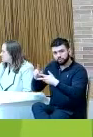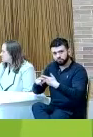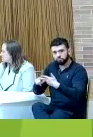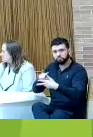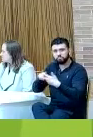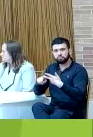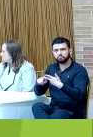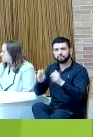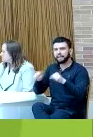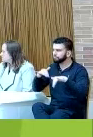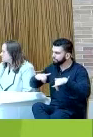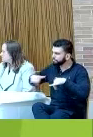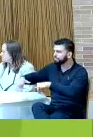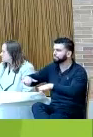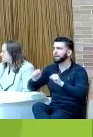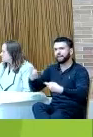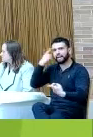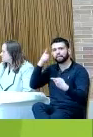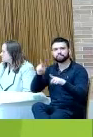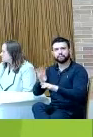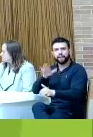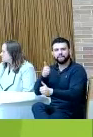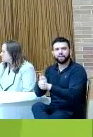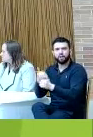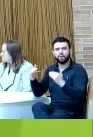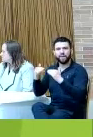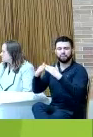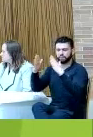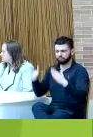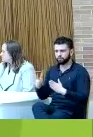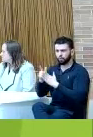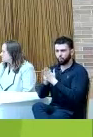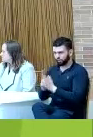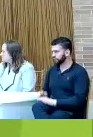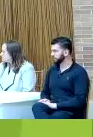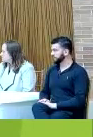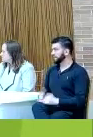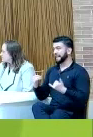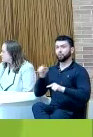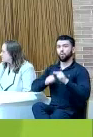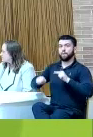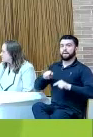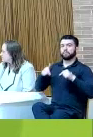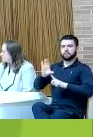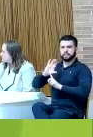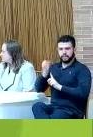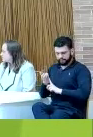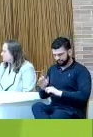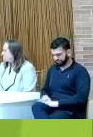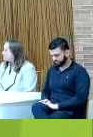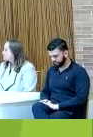compliance can be effectively achieved okay so going back to the case